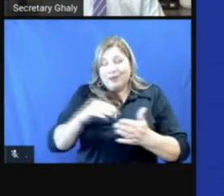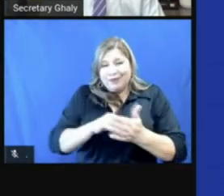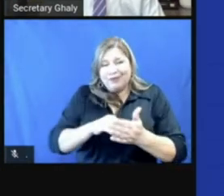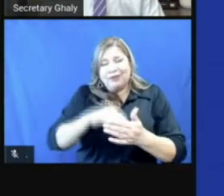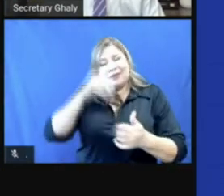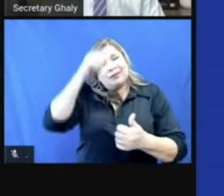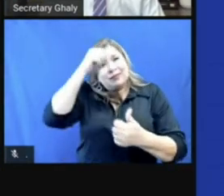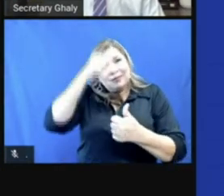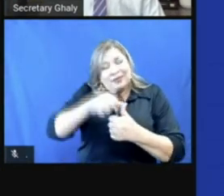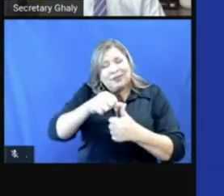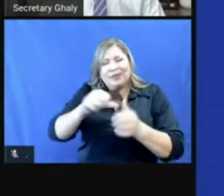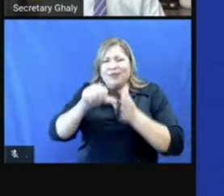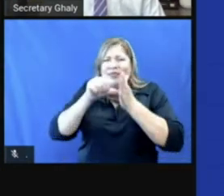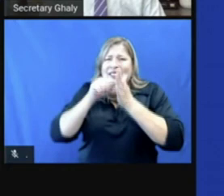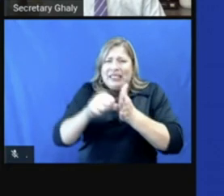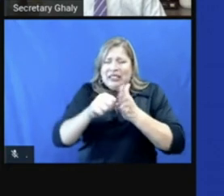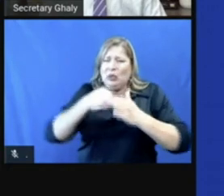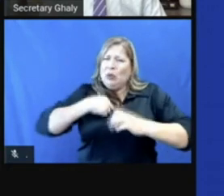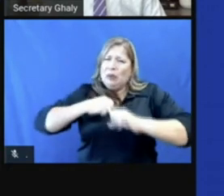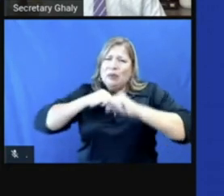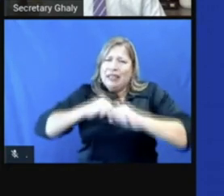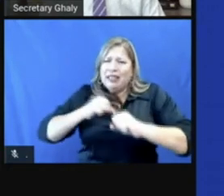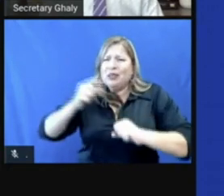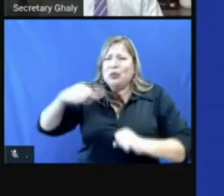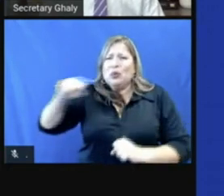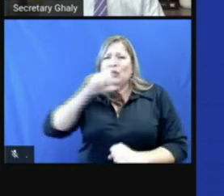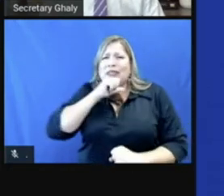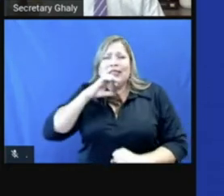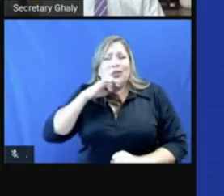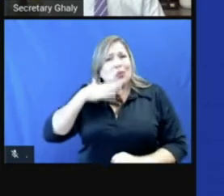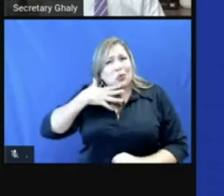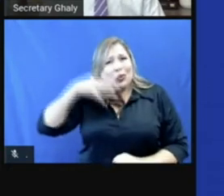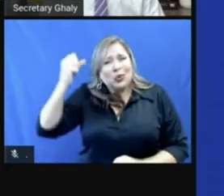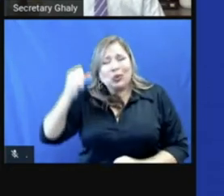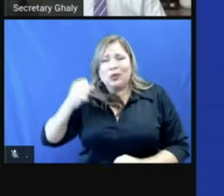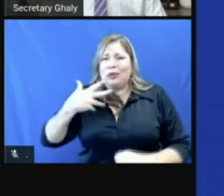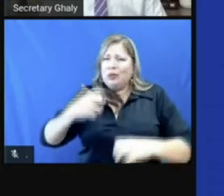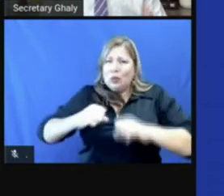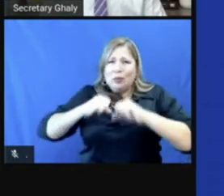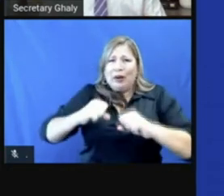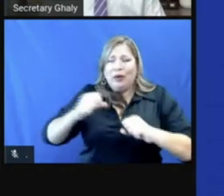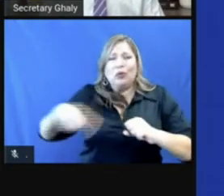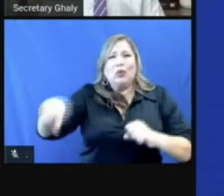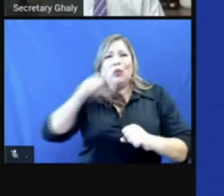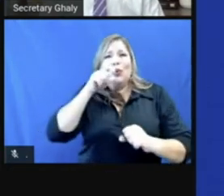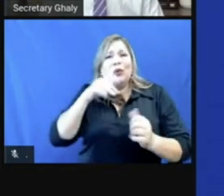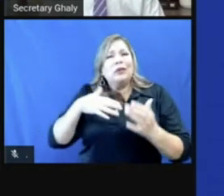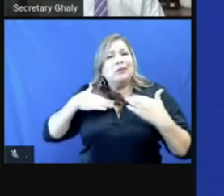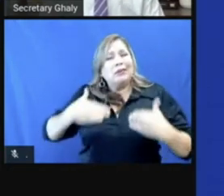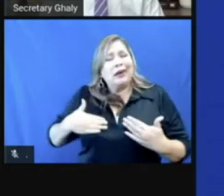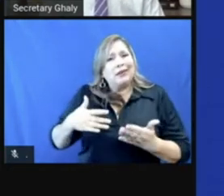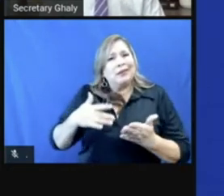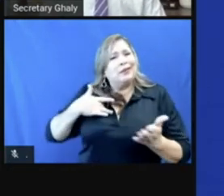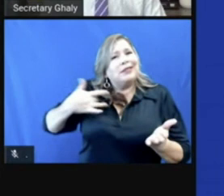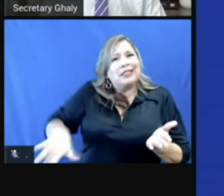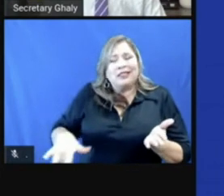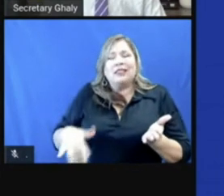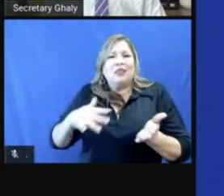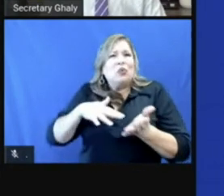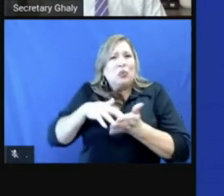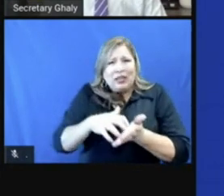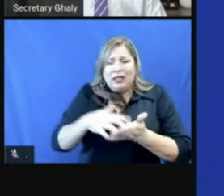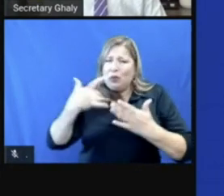protecting older Californians and those at risk. I'll take this opportunity to remind you that even though only about 10% of